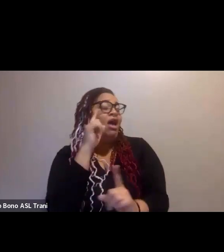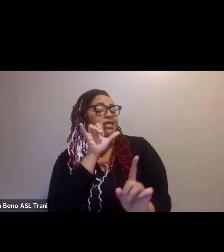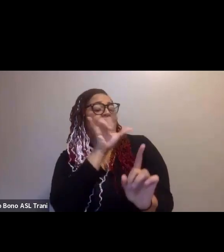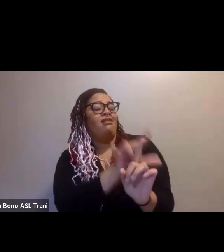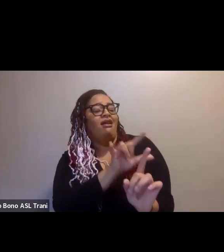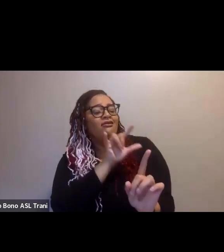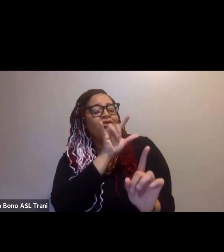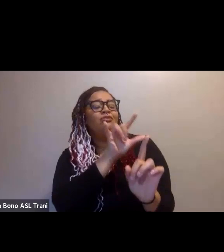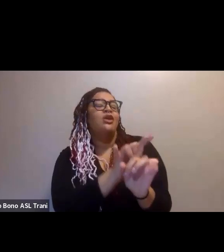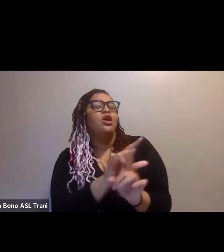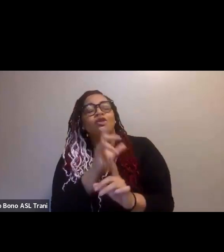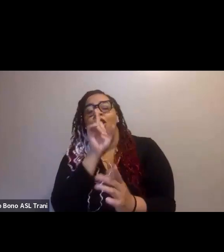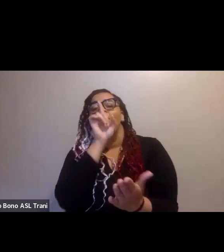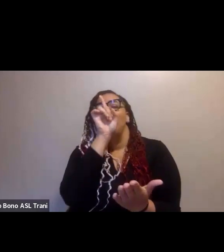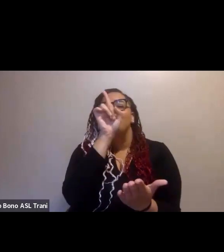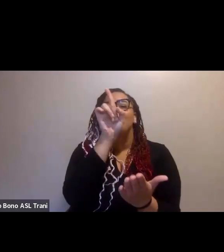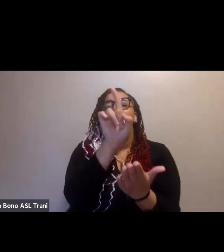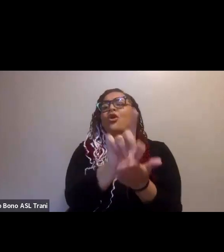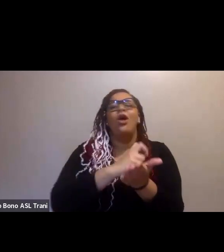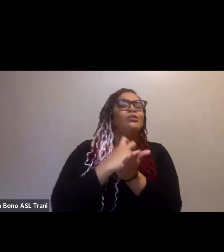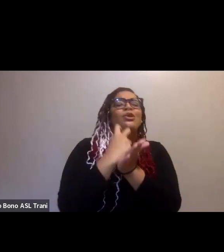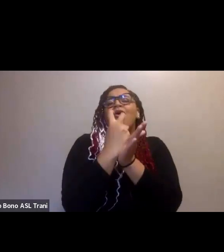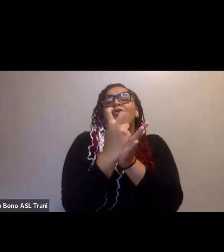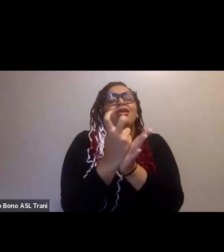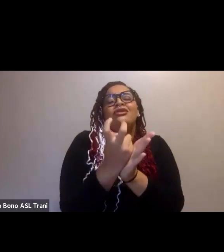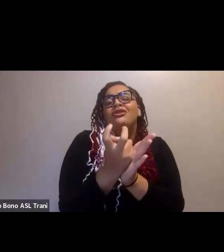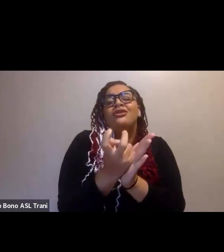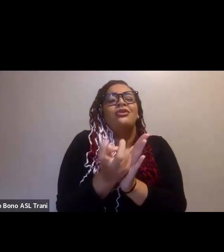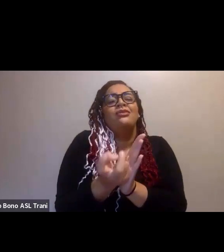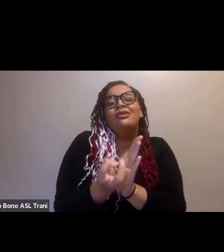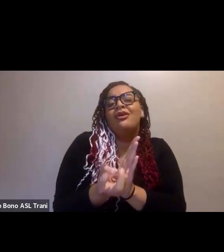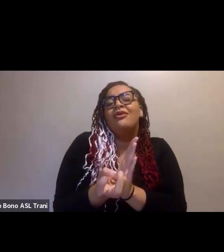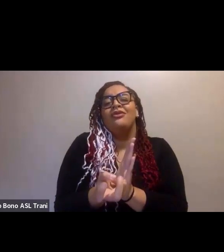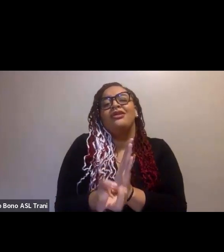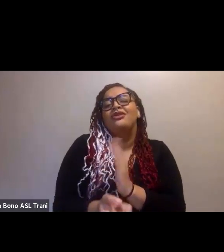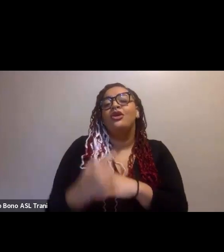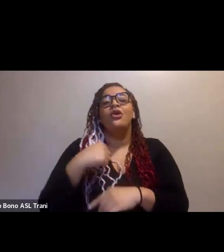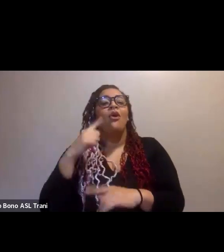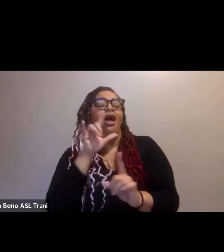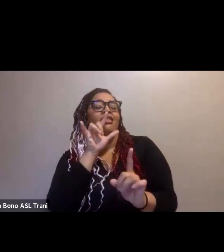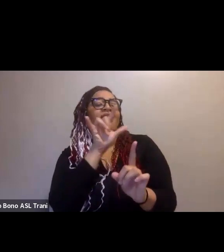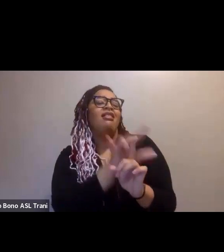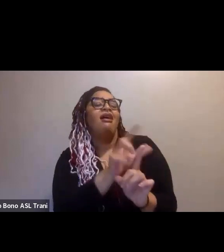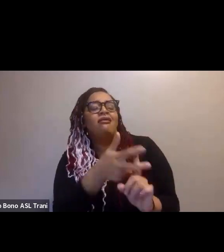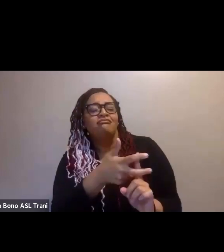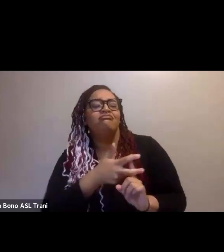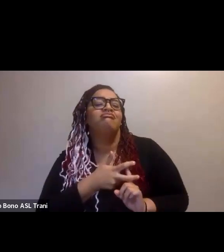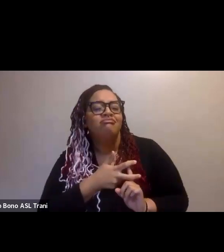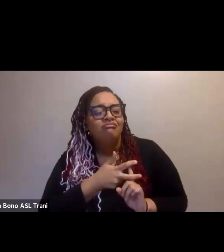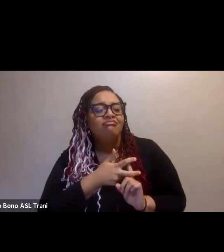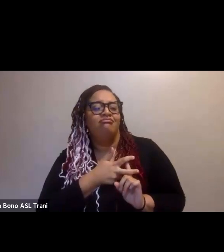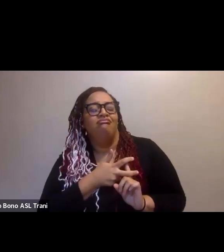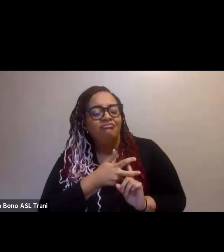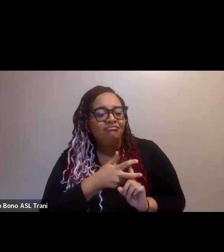I think I love you. I'm so into you, so into you, so into you. I think I love you.